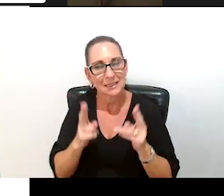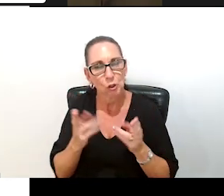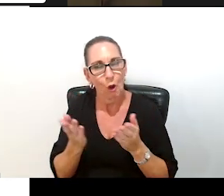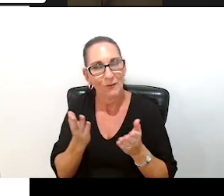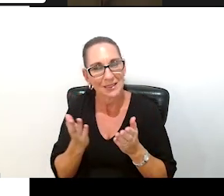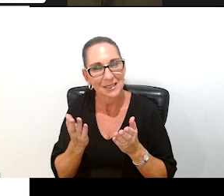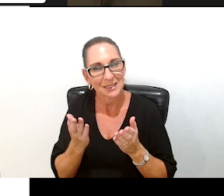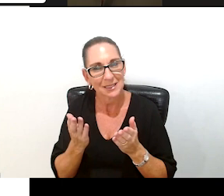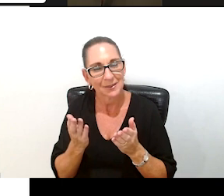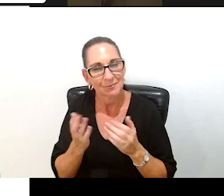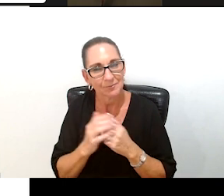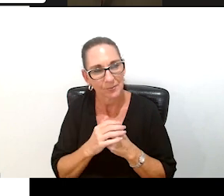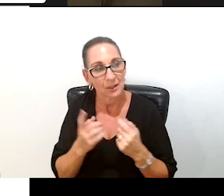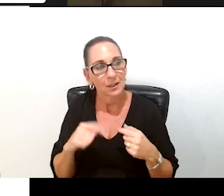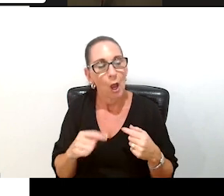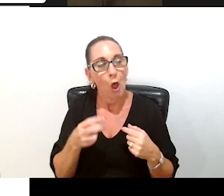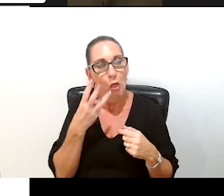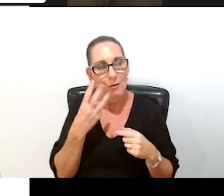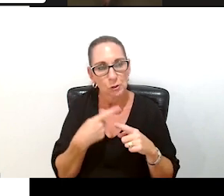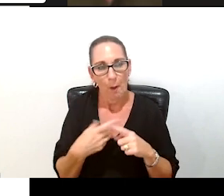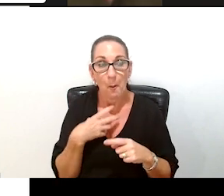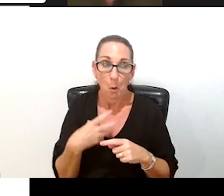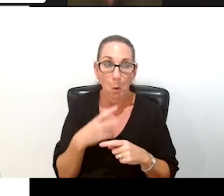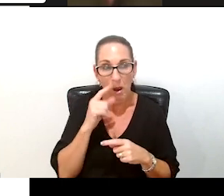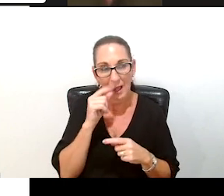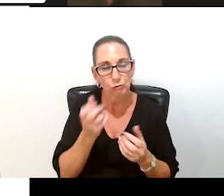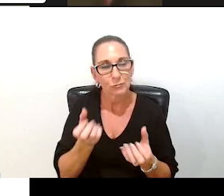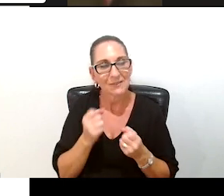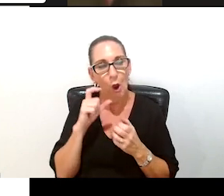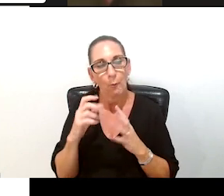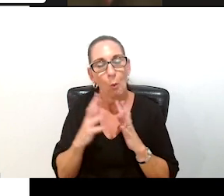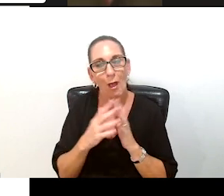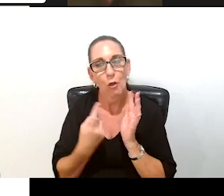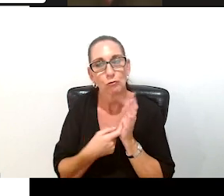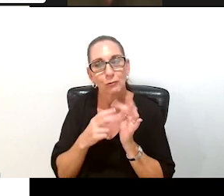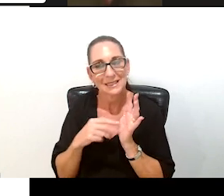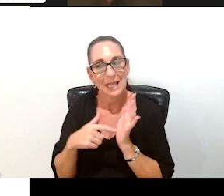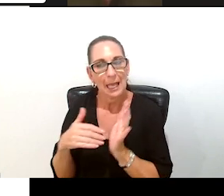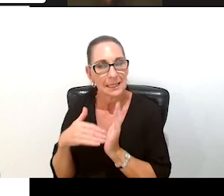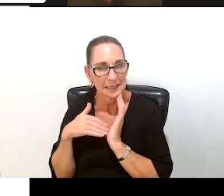people without disability, and 3 times more likely to receive Commonwealth rent assistance.